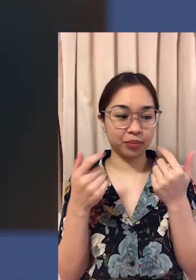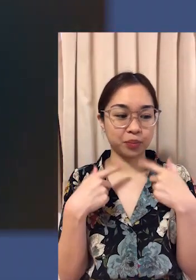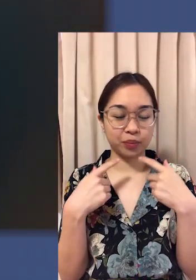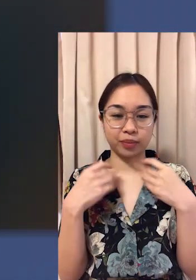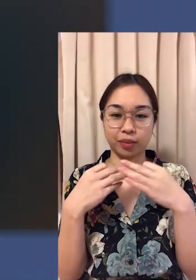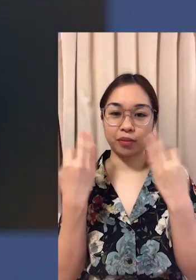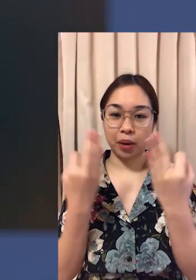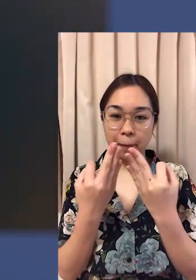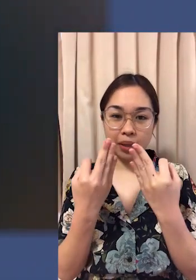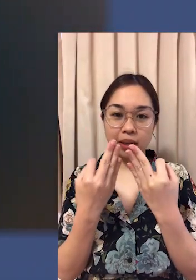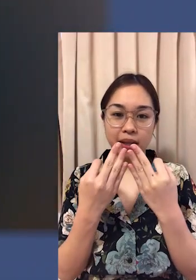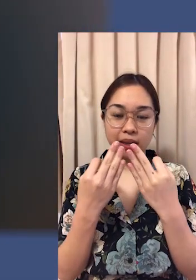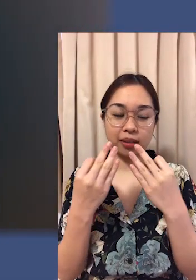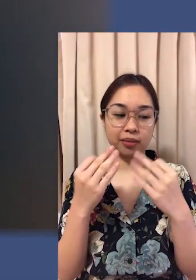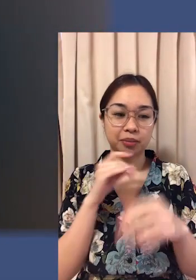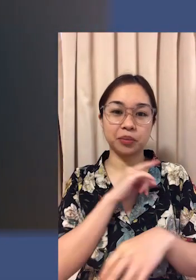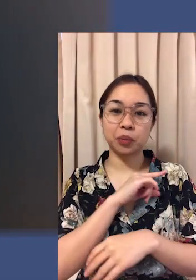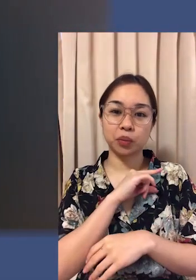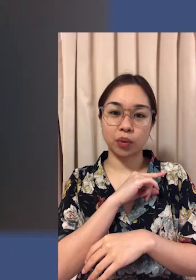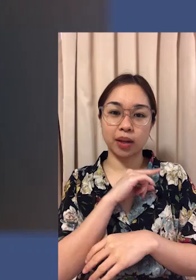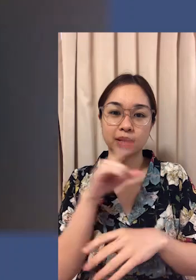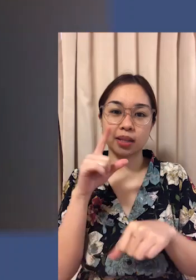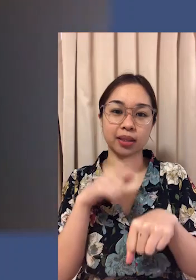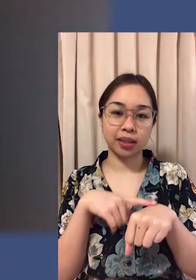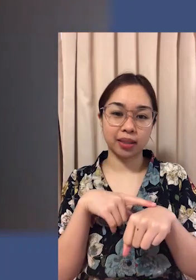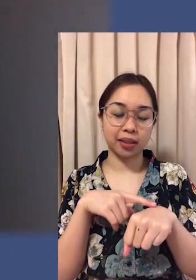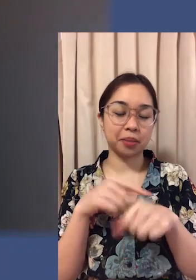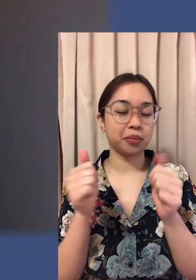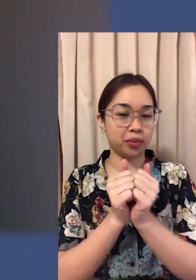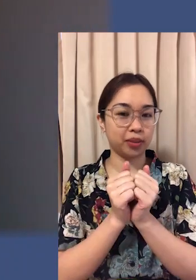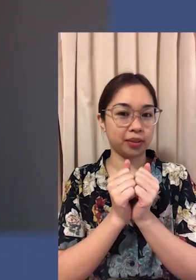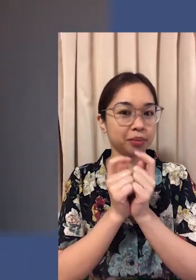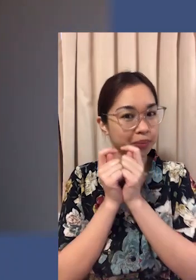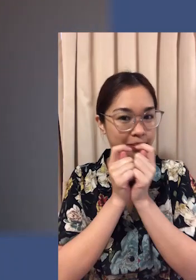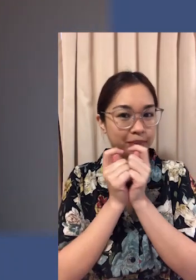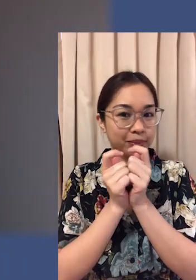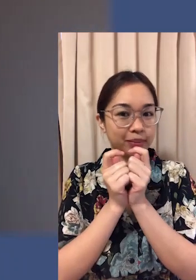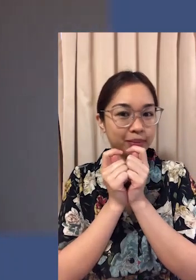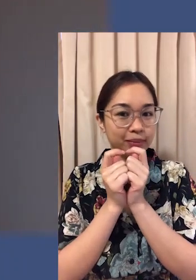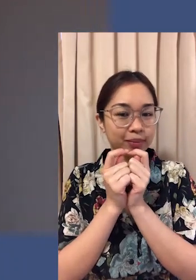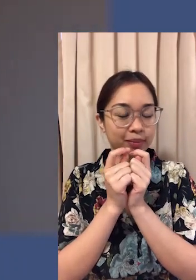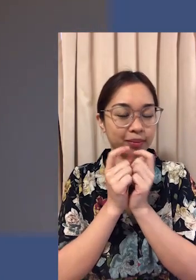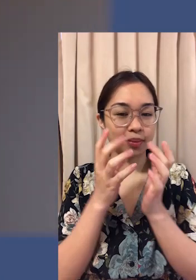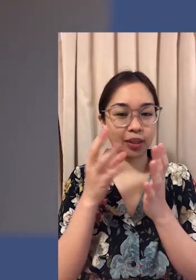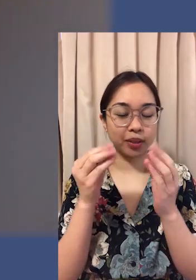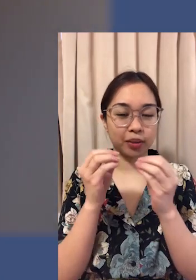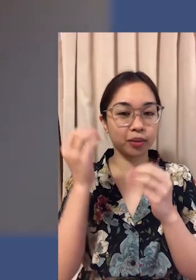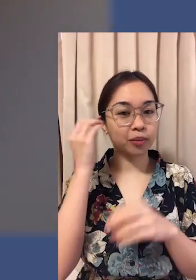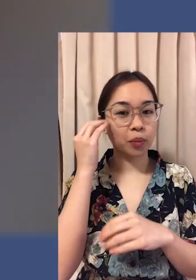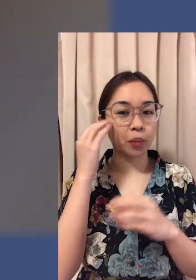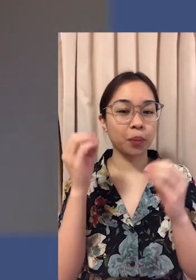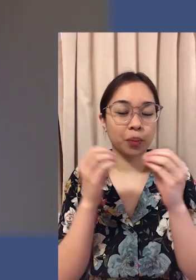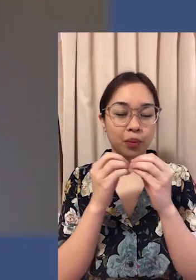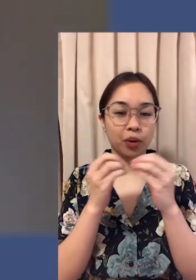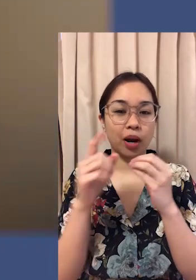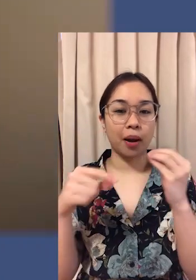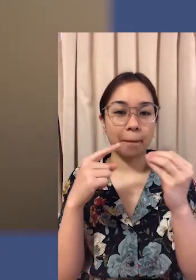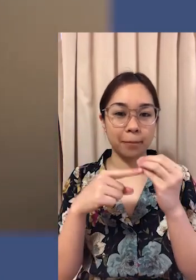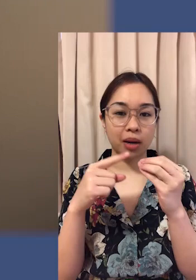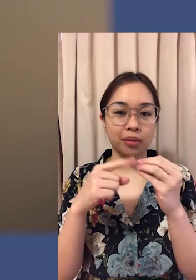a family quality time to one another, and we learned and know more about each